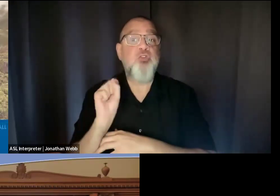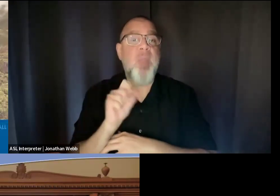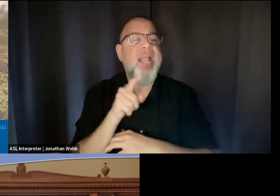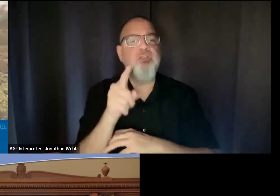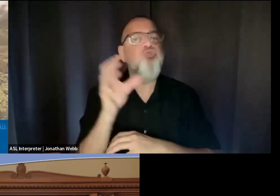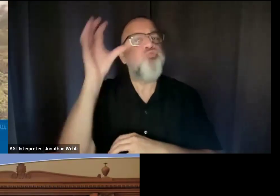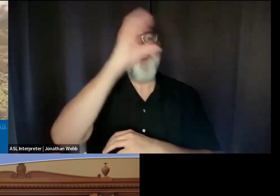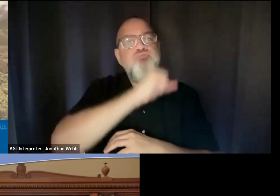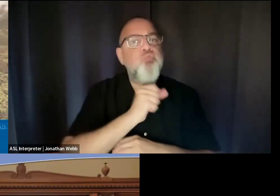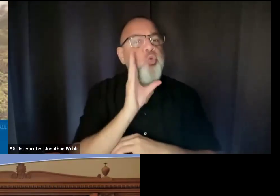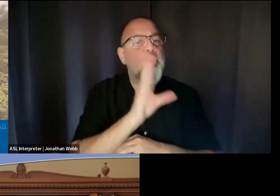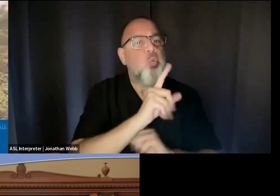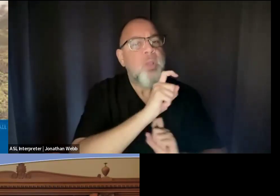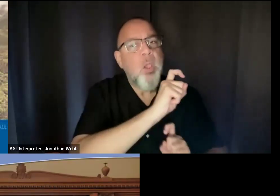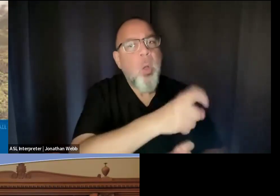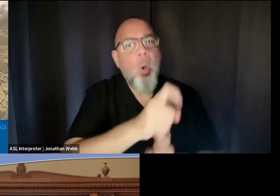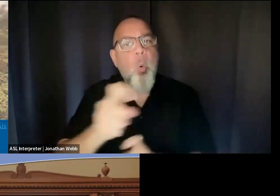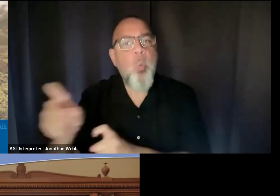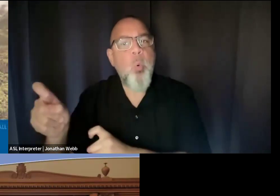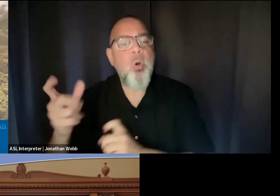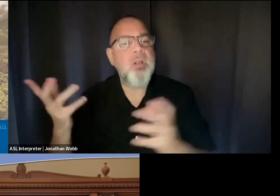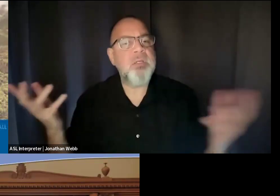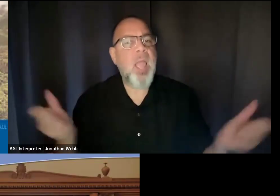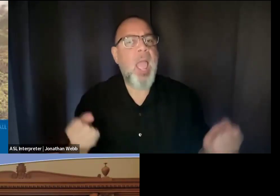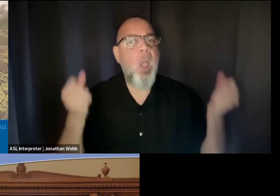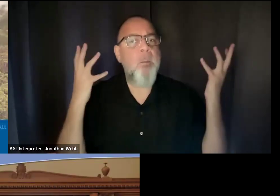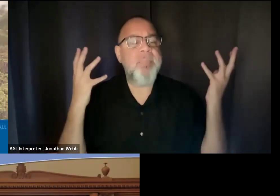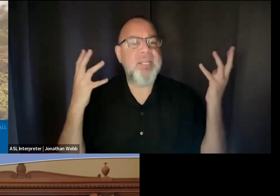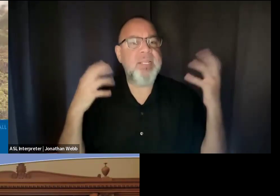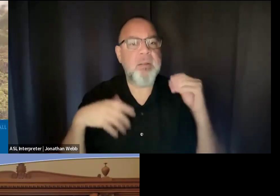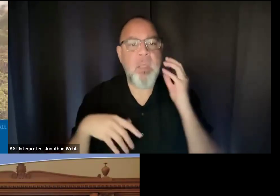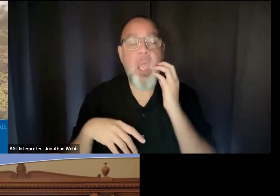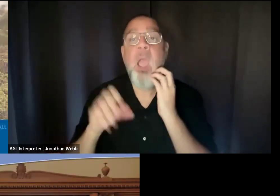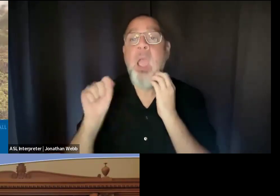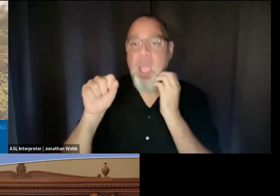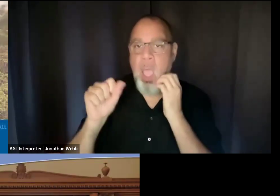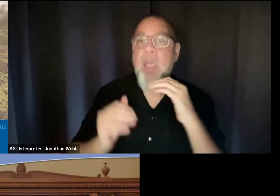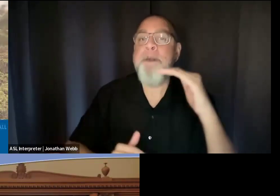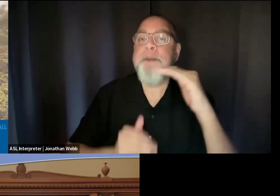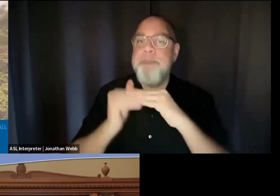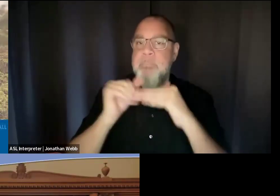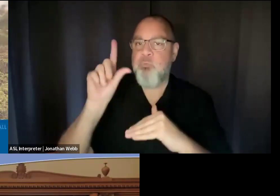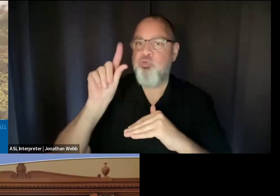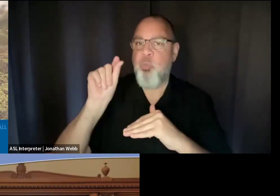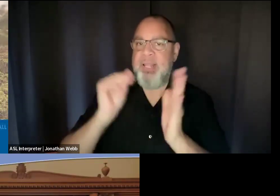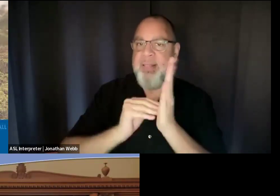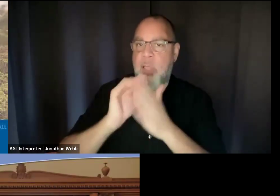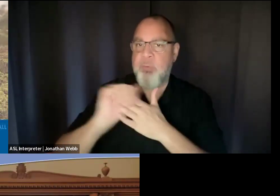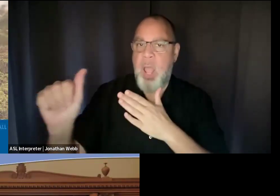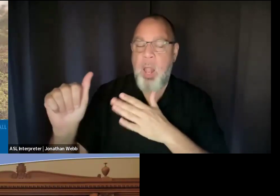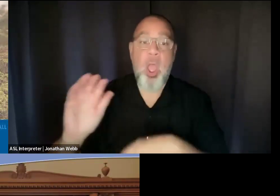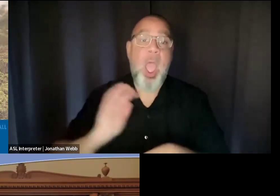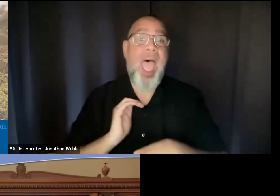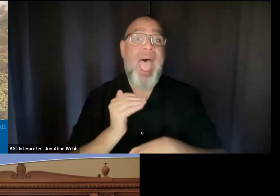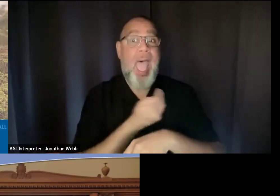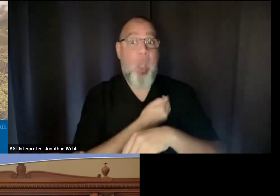awarding? Oh, that's a good question. Thanks, Patrick. So again, the maximum is $20,000. Our maximum